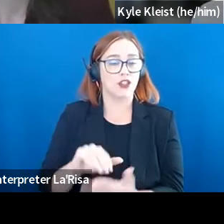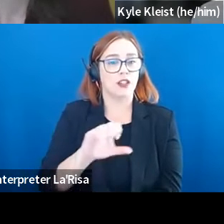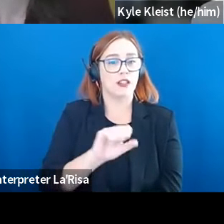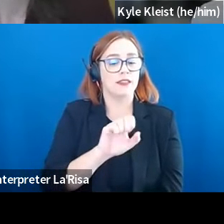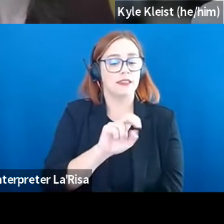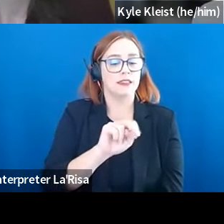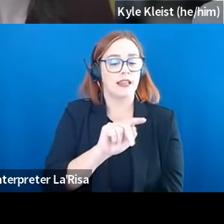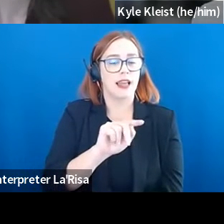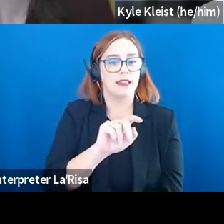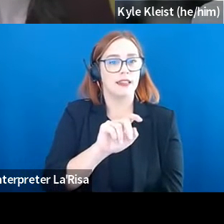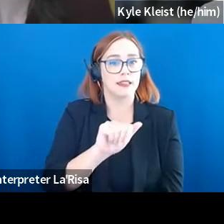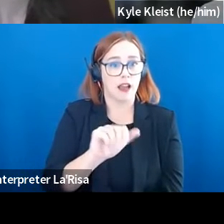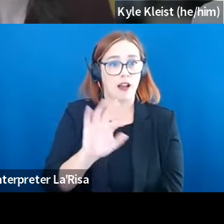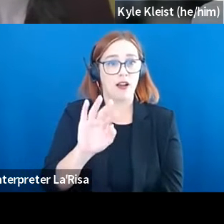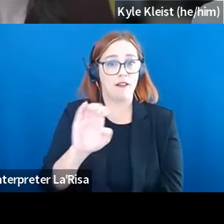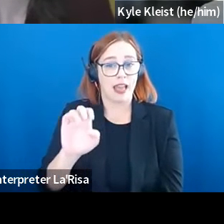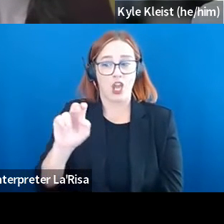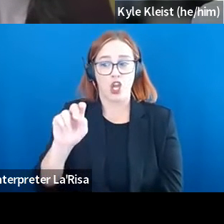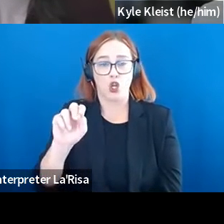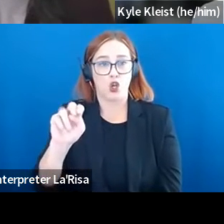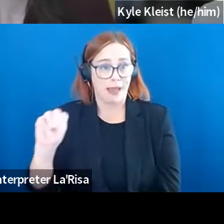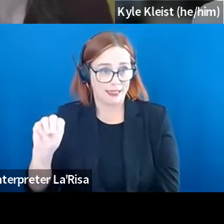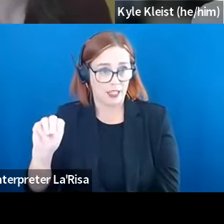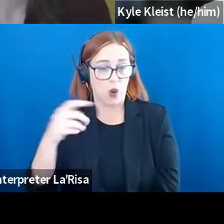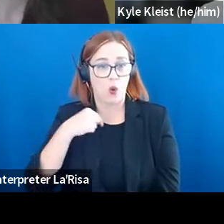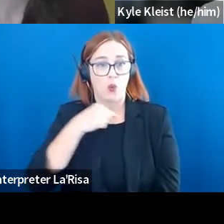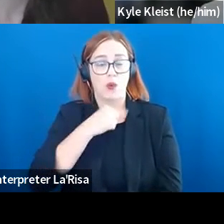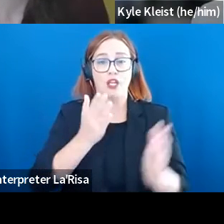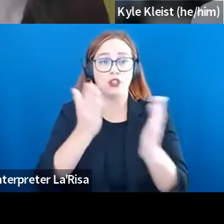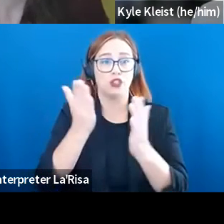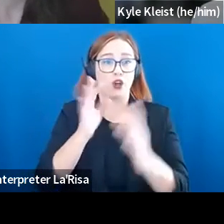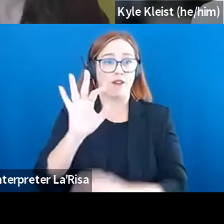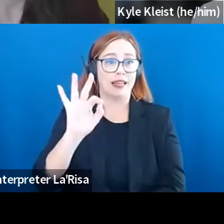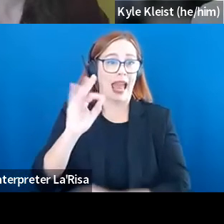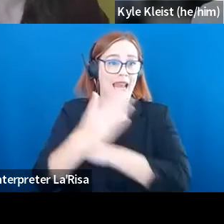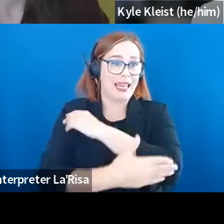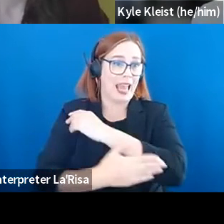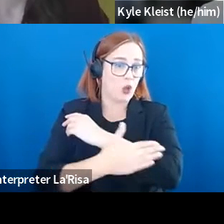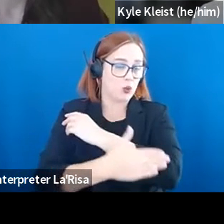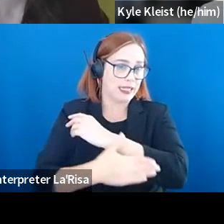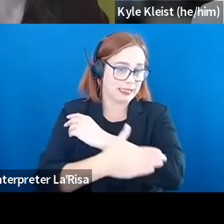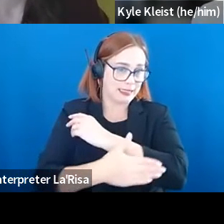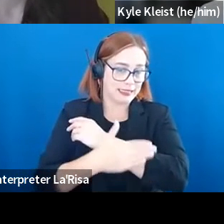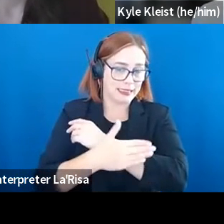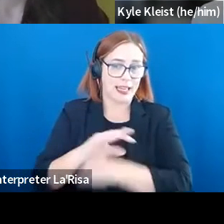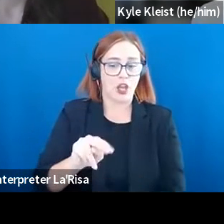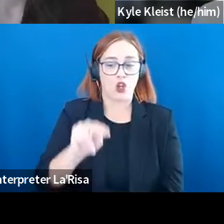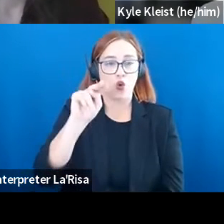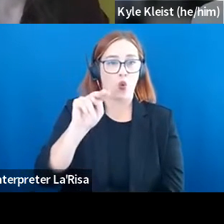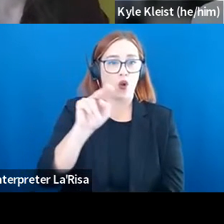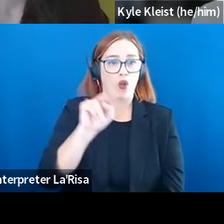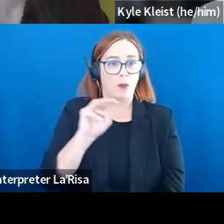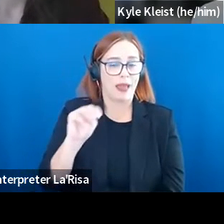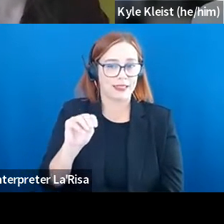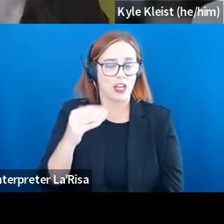Vistas. And we serve 9 counties in northern New Mexico. There are 5 centers in our state. And you may or may not have